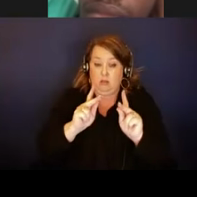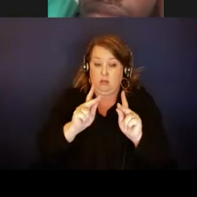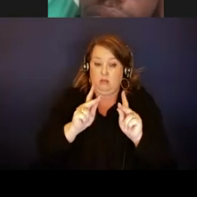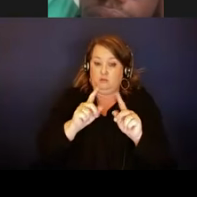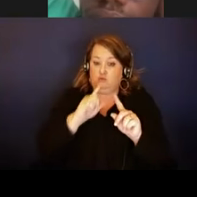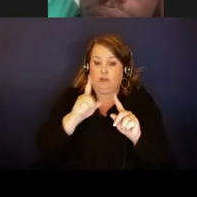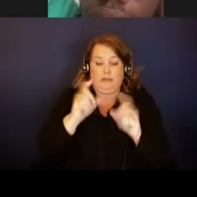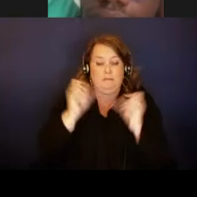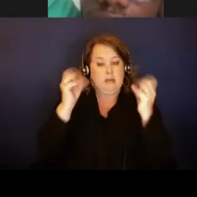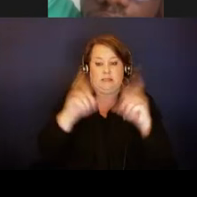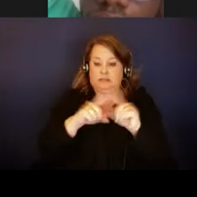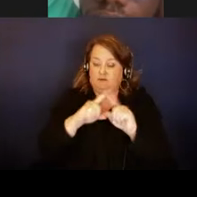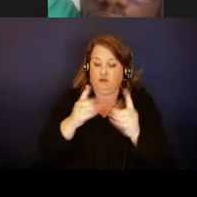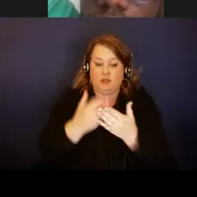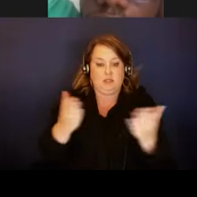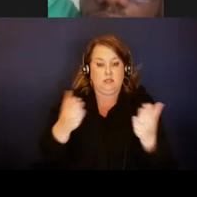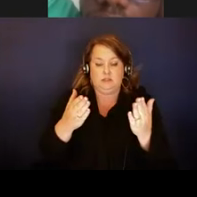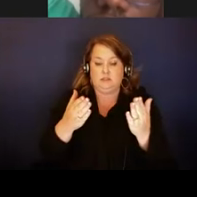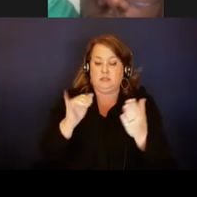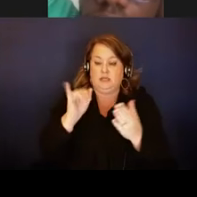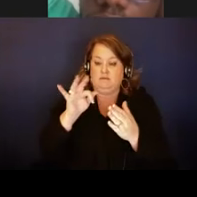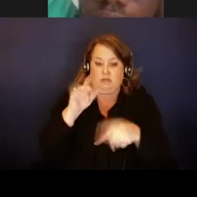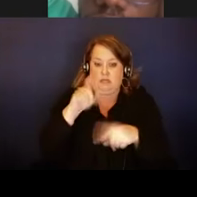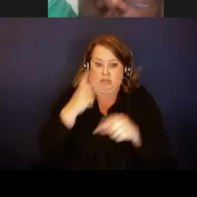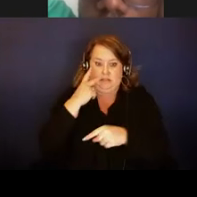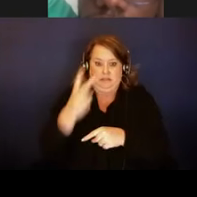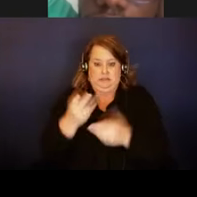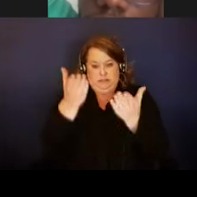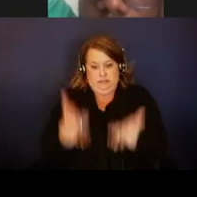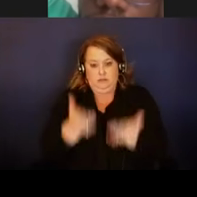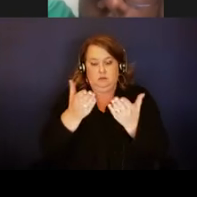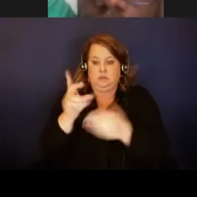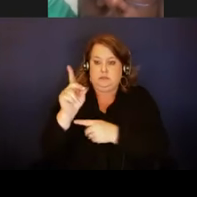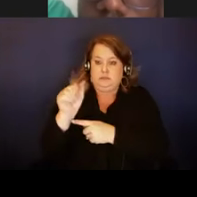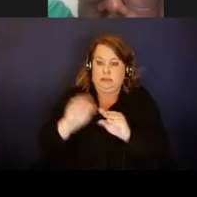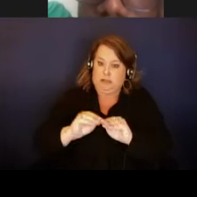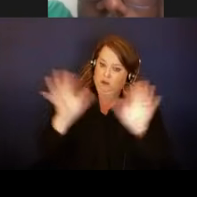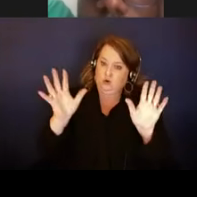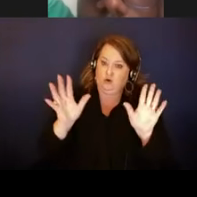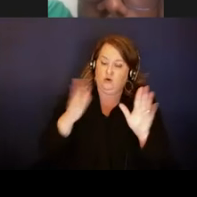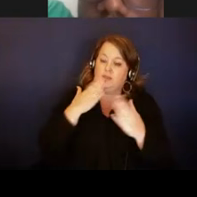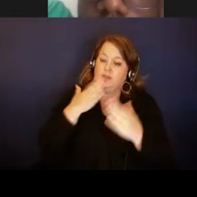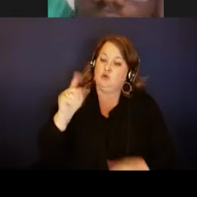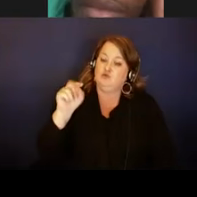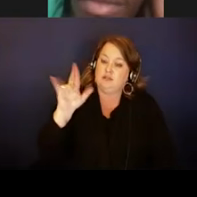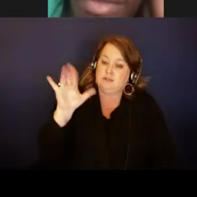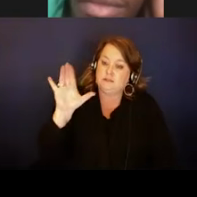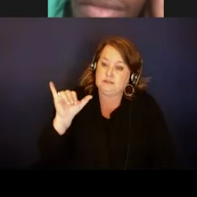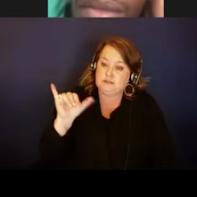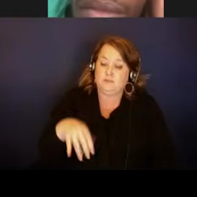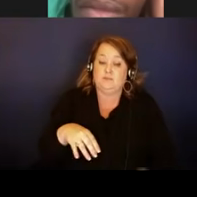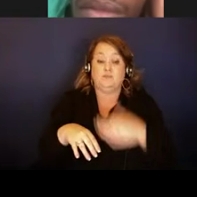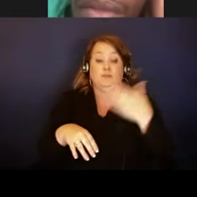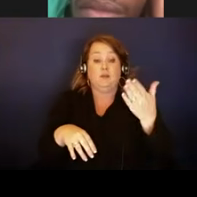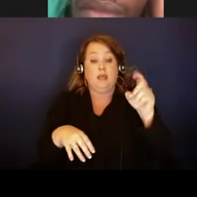variety of their identities, but also if they can't see a disability more openly. Thank you, Tracy. All right, Eddie, I want to make sure